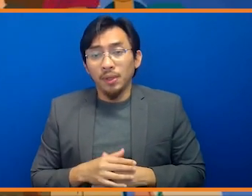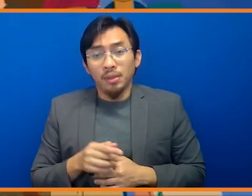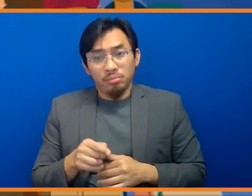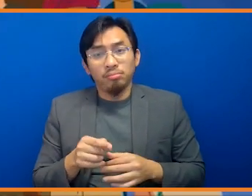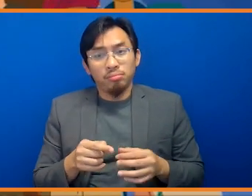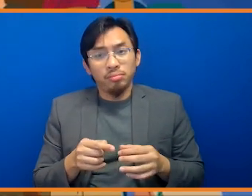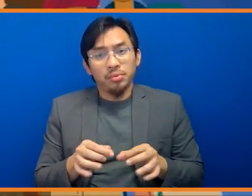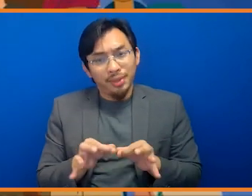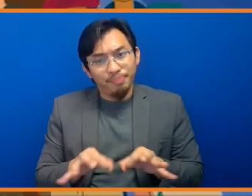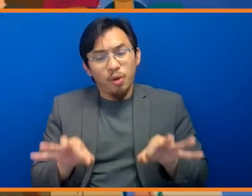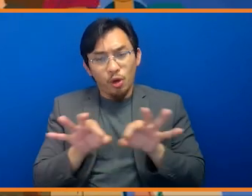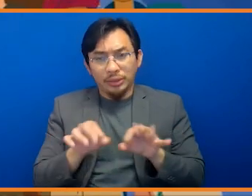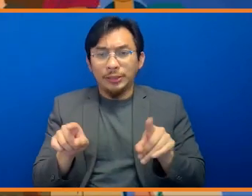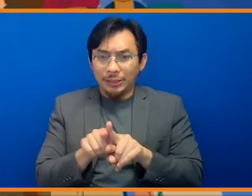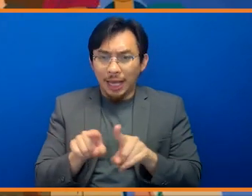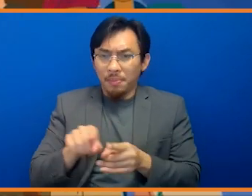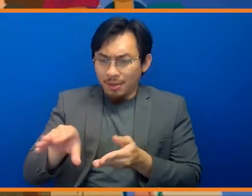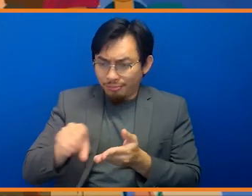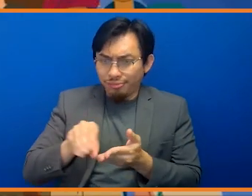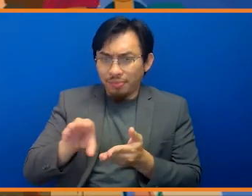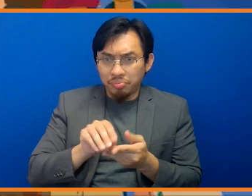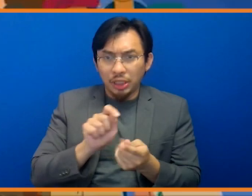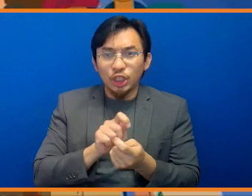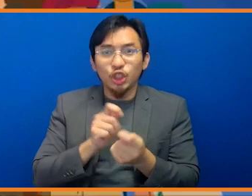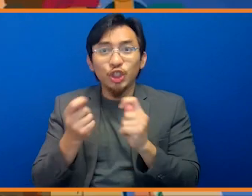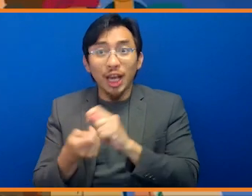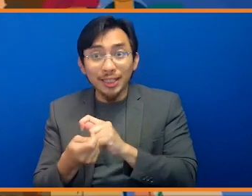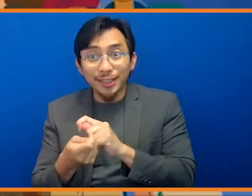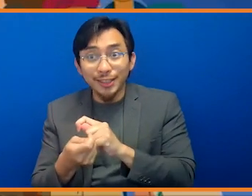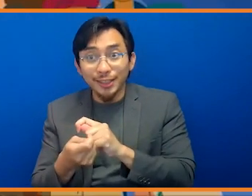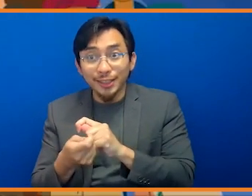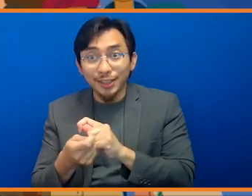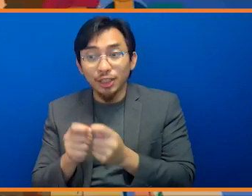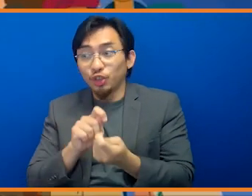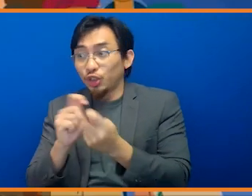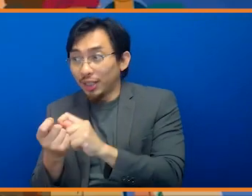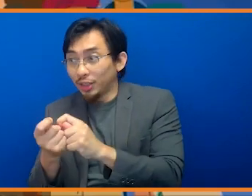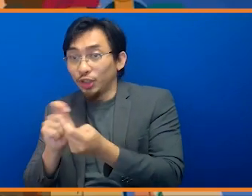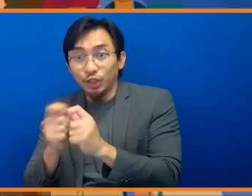Equally important is the record of change.